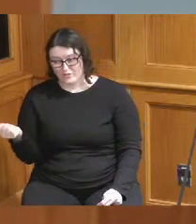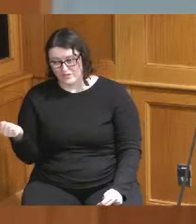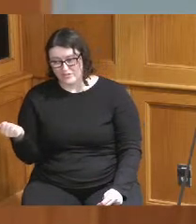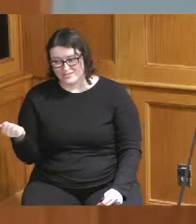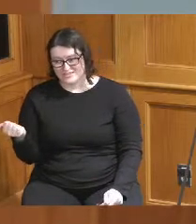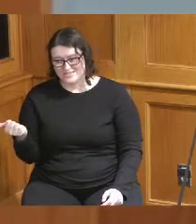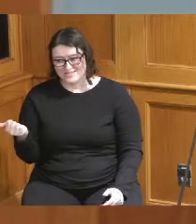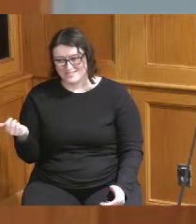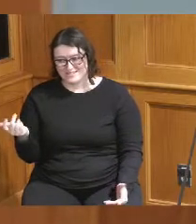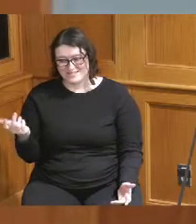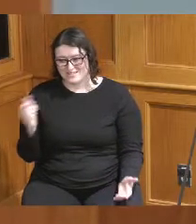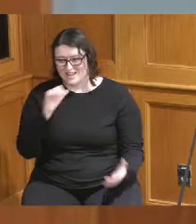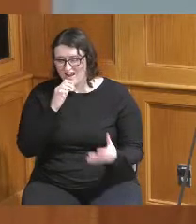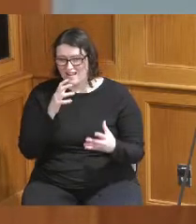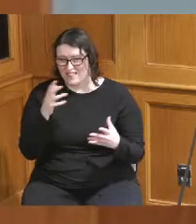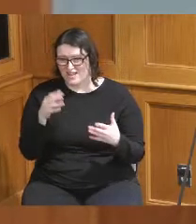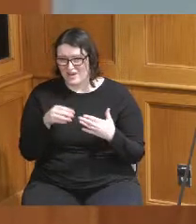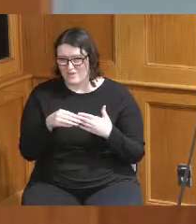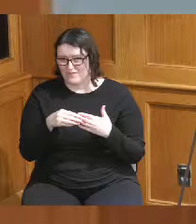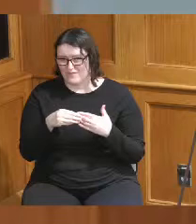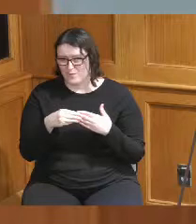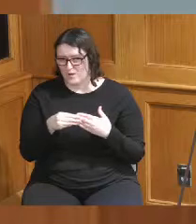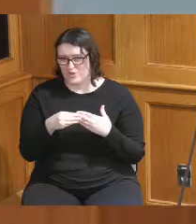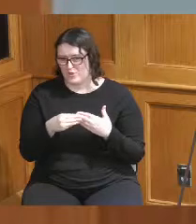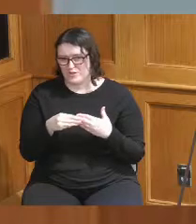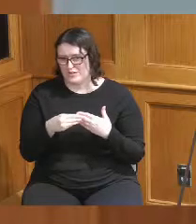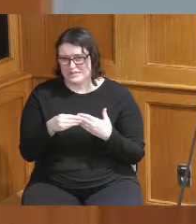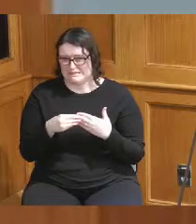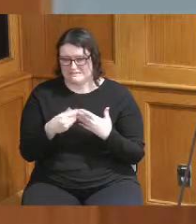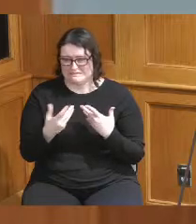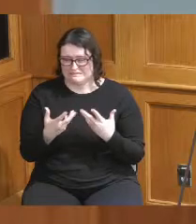there's not much left.